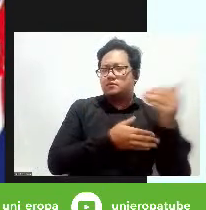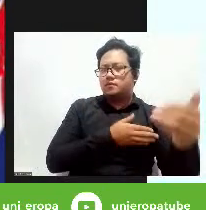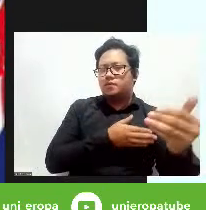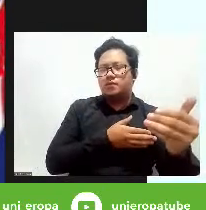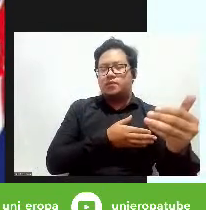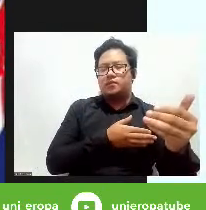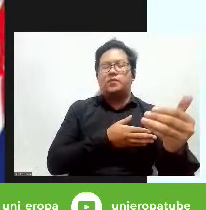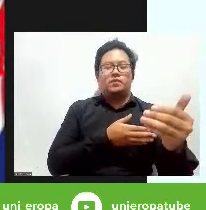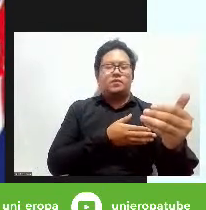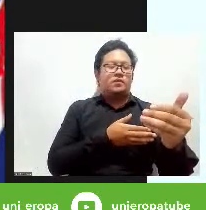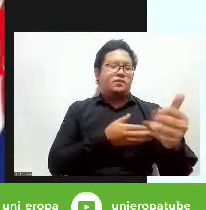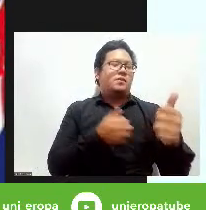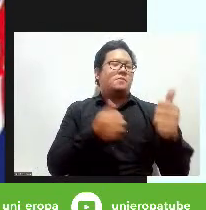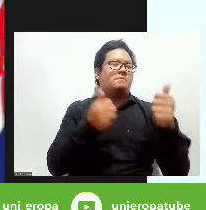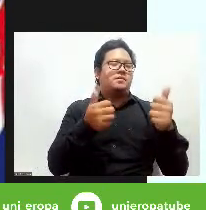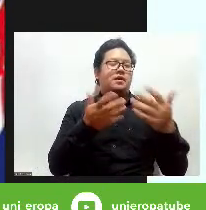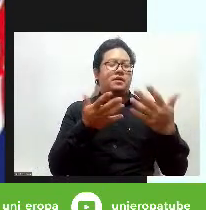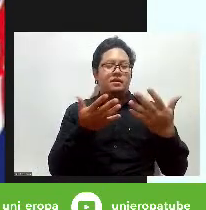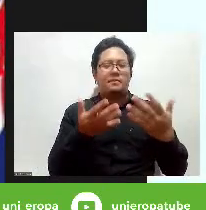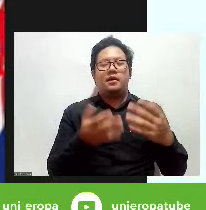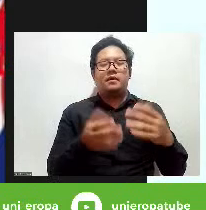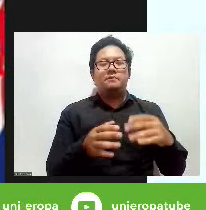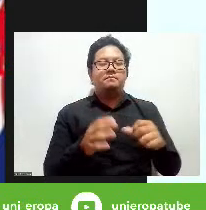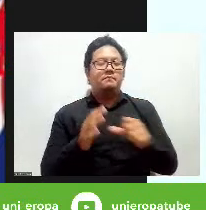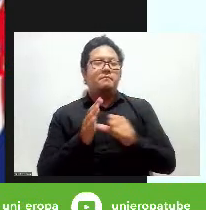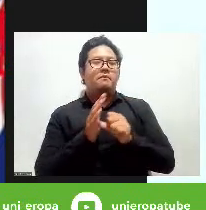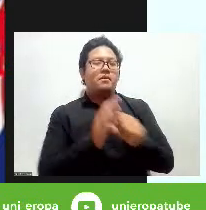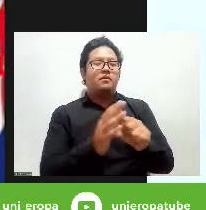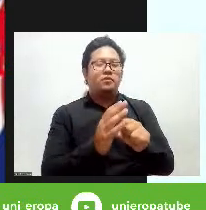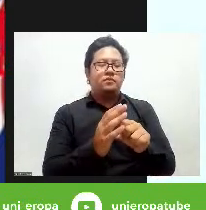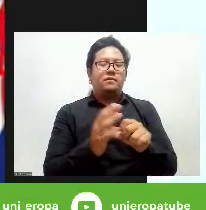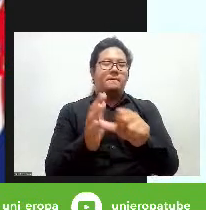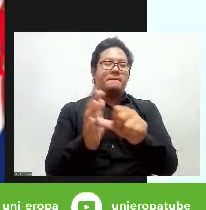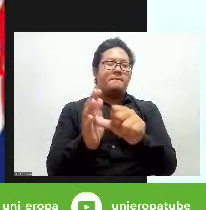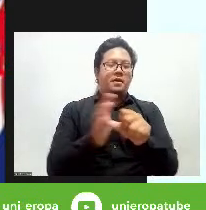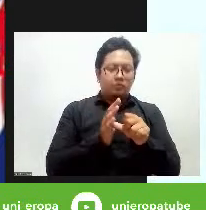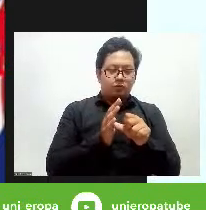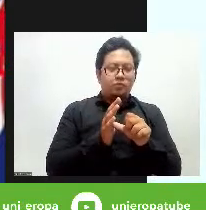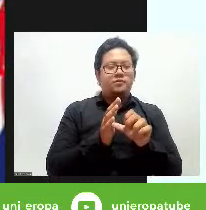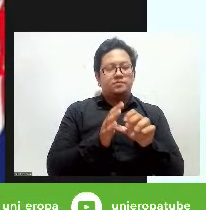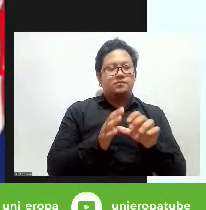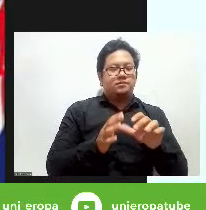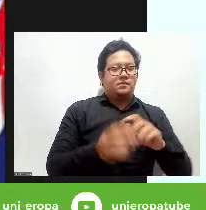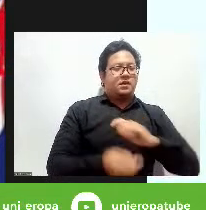going back to the topic of the Indonesian Romance The